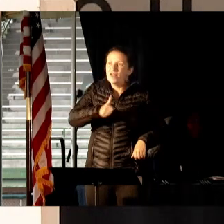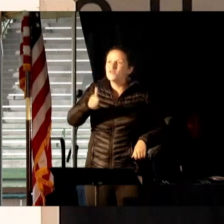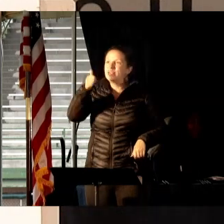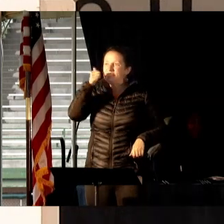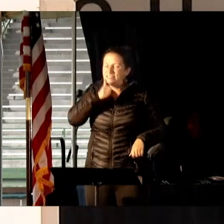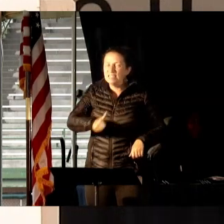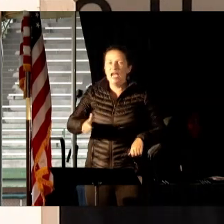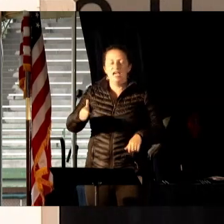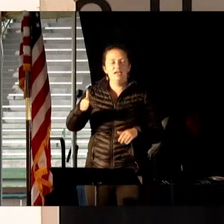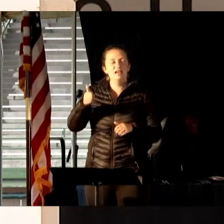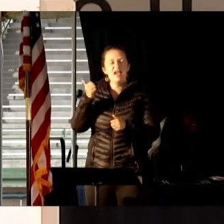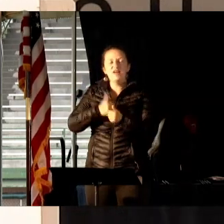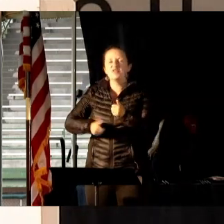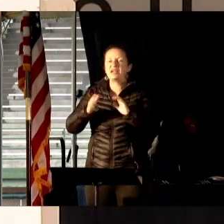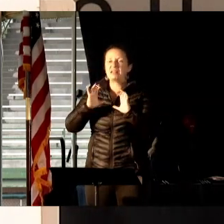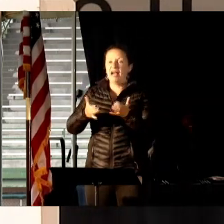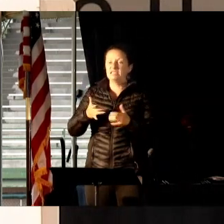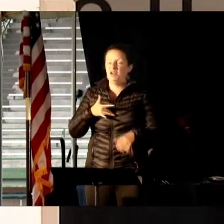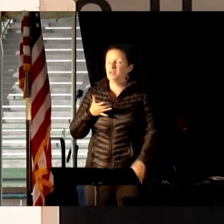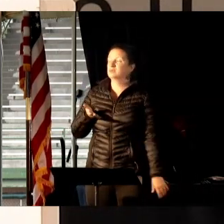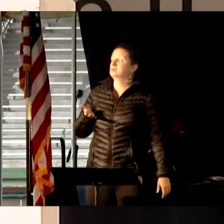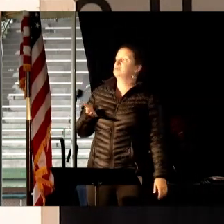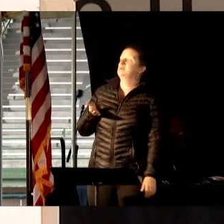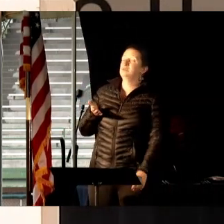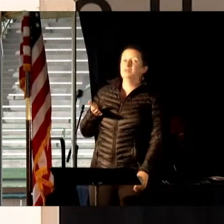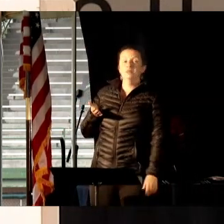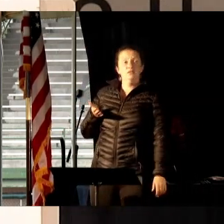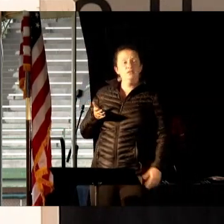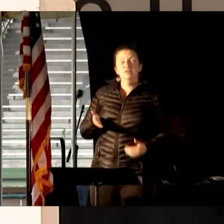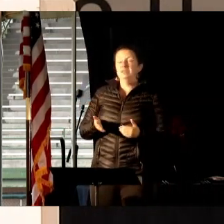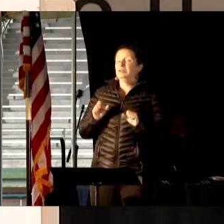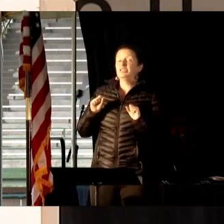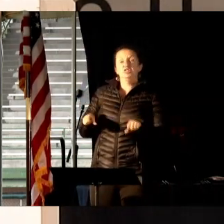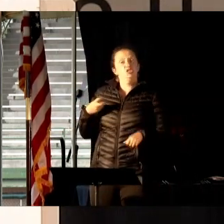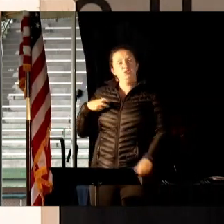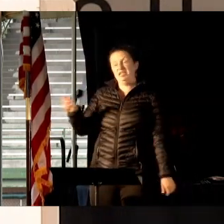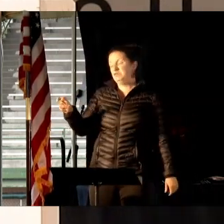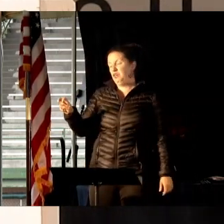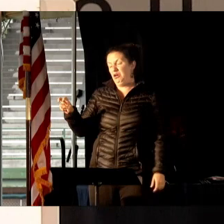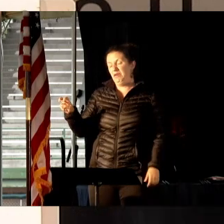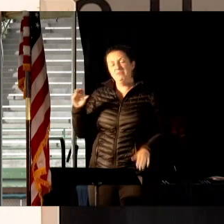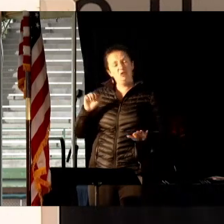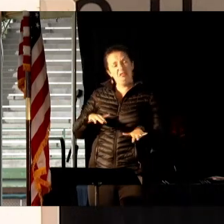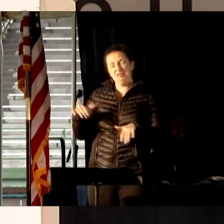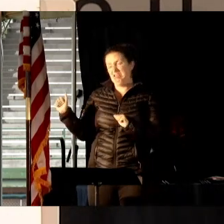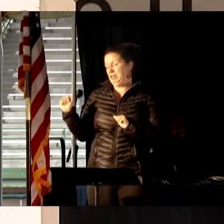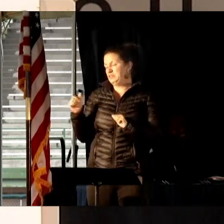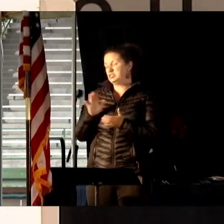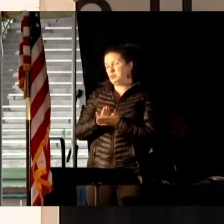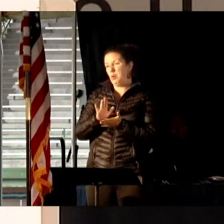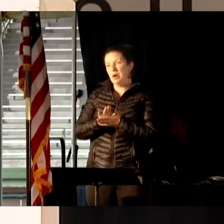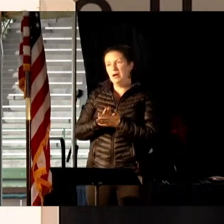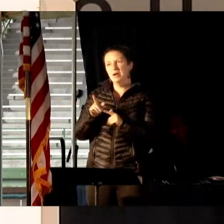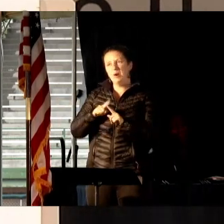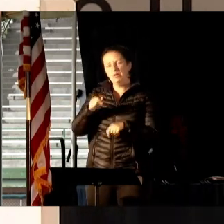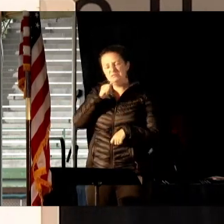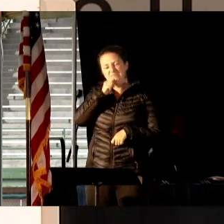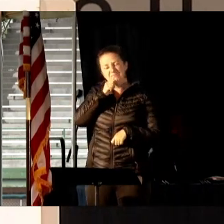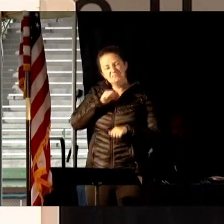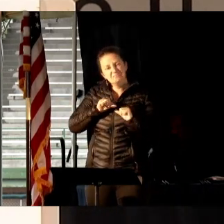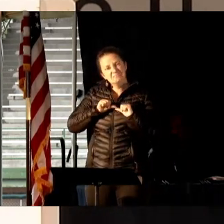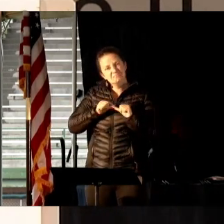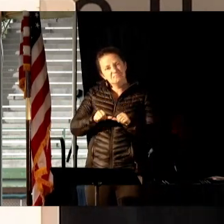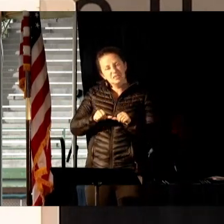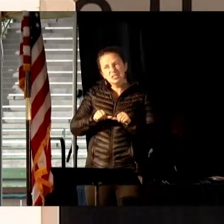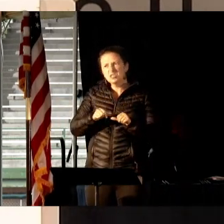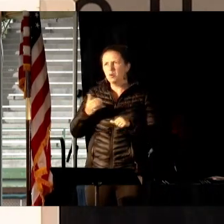out of this school. But we didn't. When I was a freshman, I asked an upperclassman, how do you get through